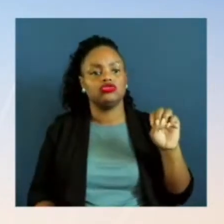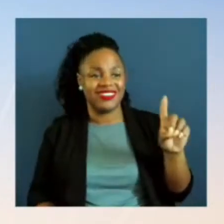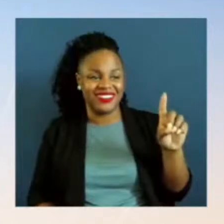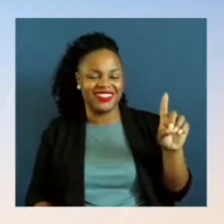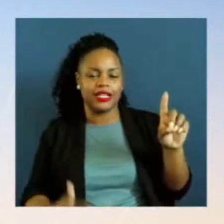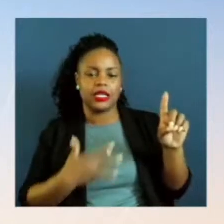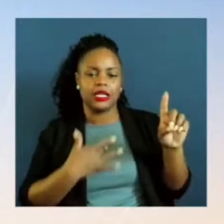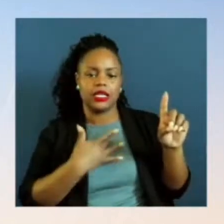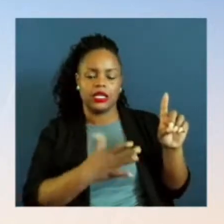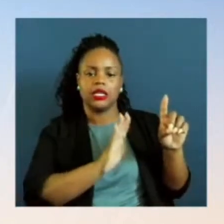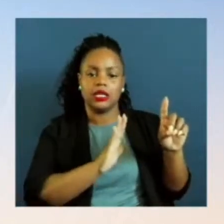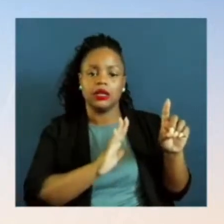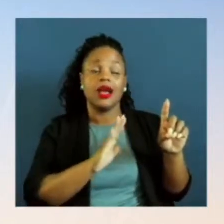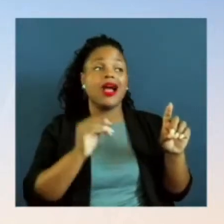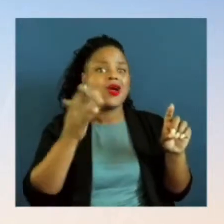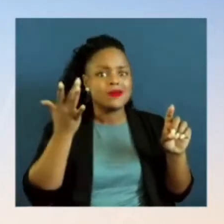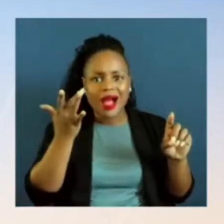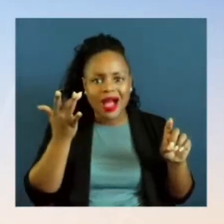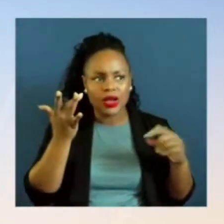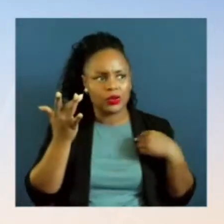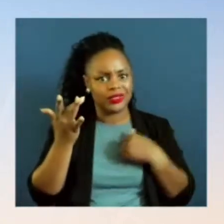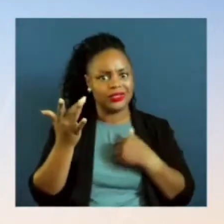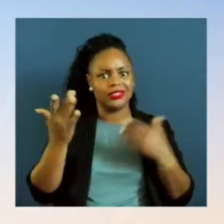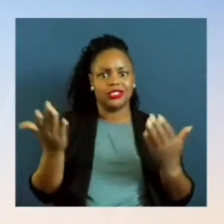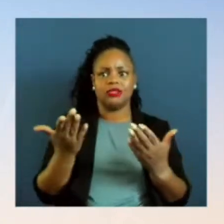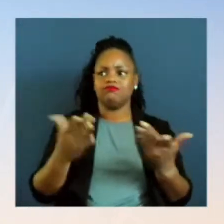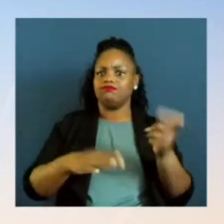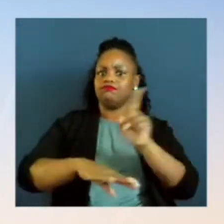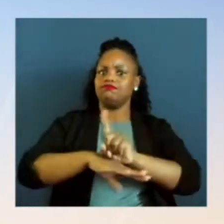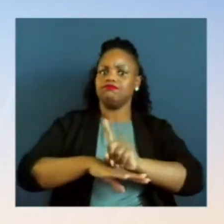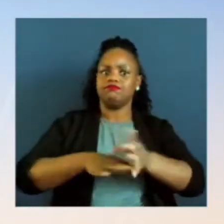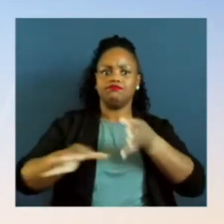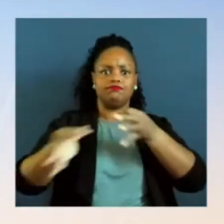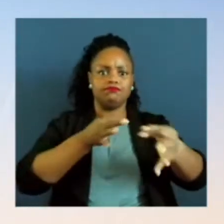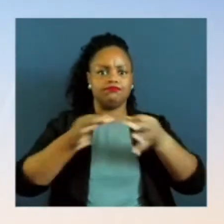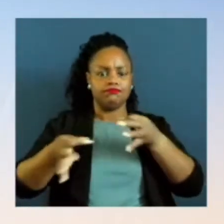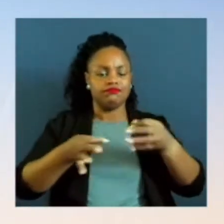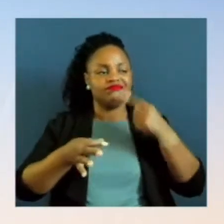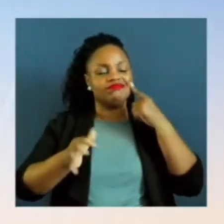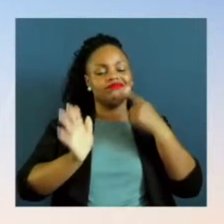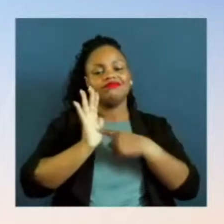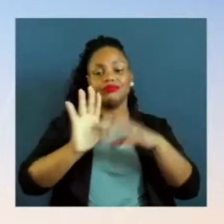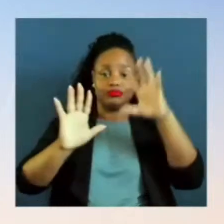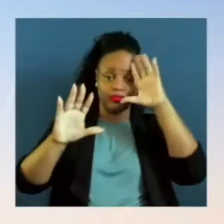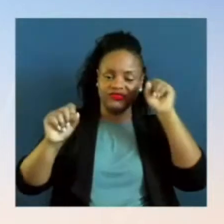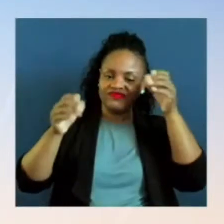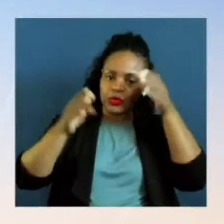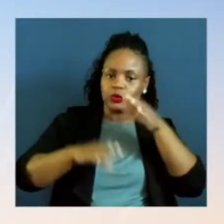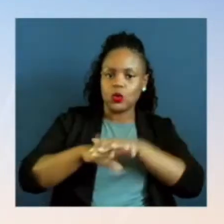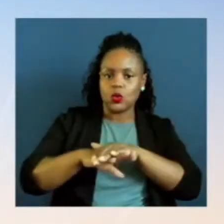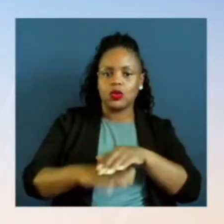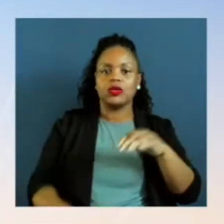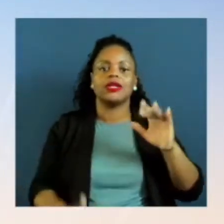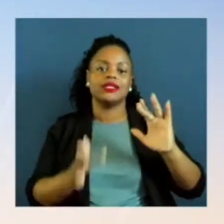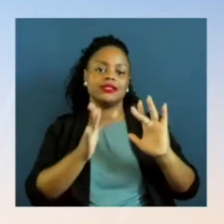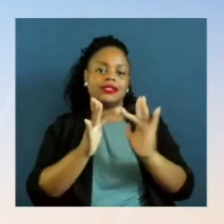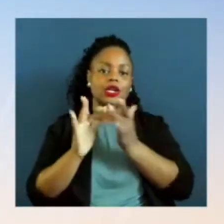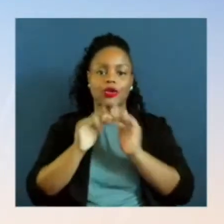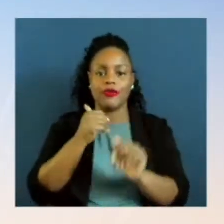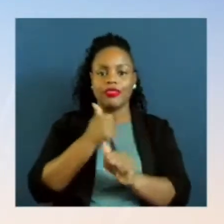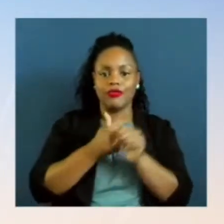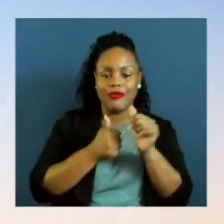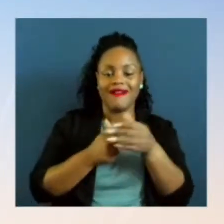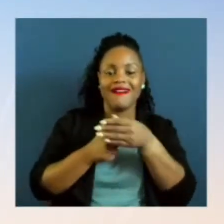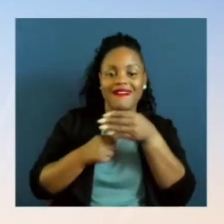today, I think it reflects the administration's focus on cyber threats and the recognition that we play a role in all of that. Yes,